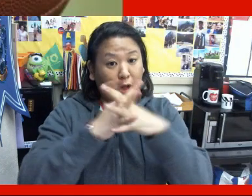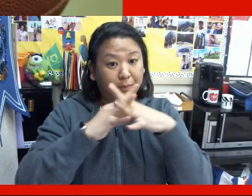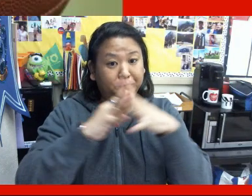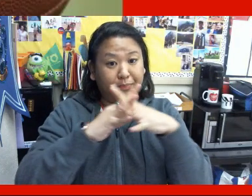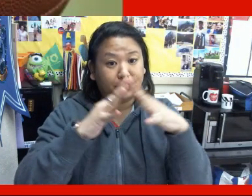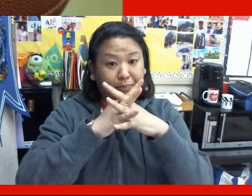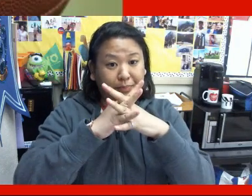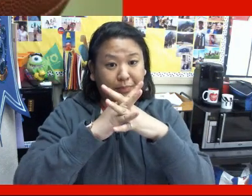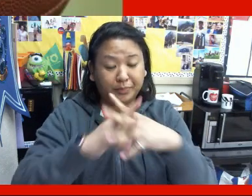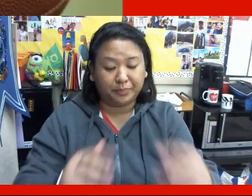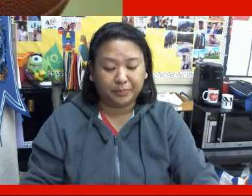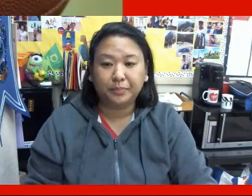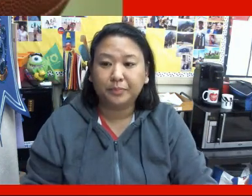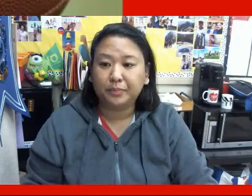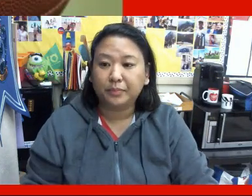Football.